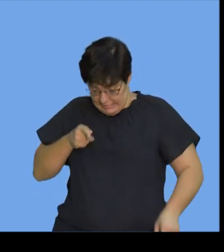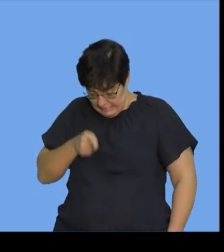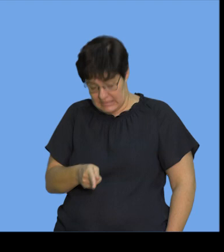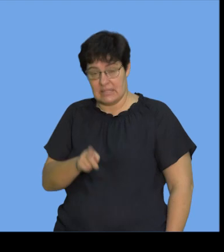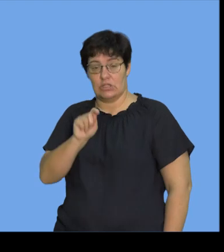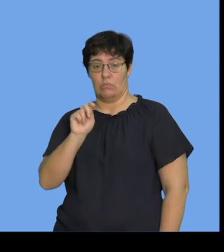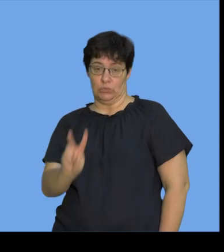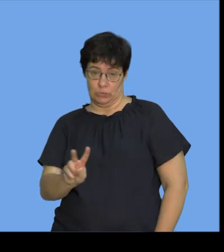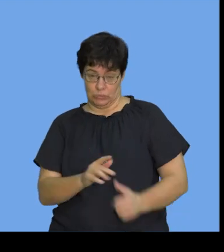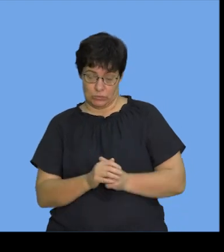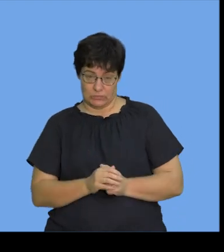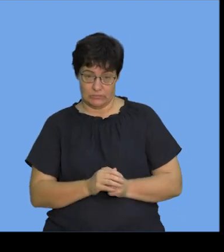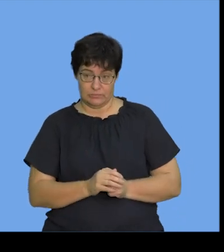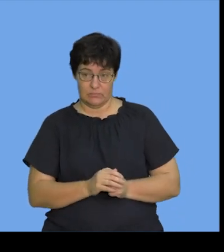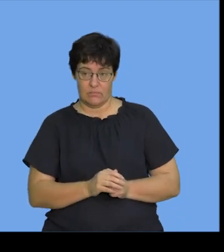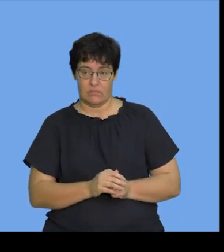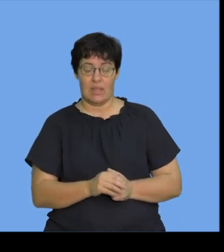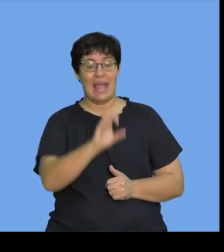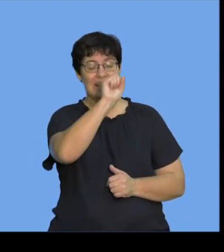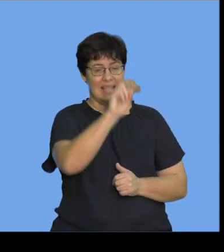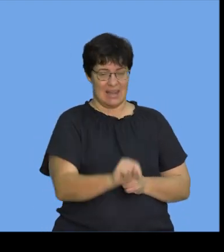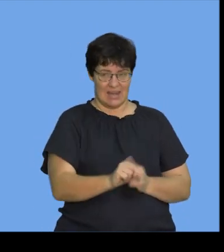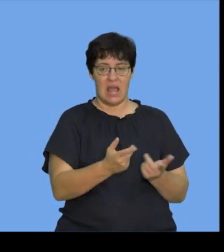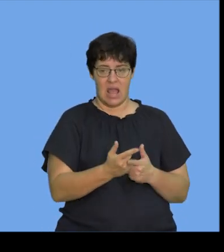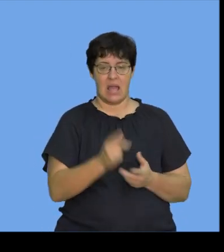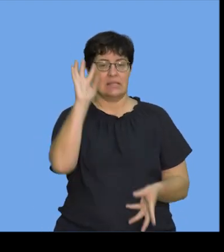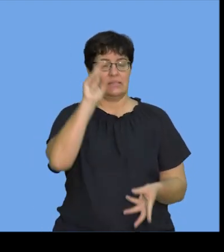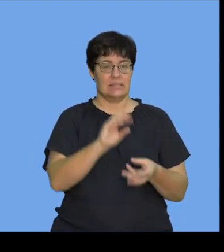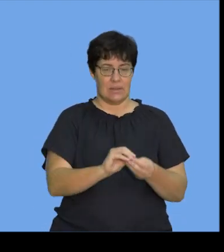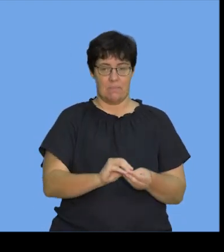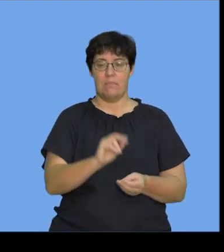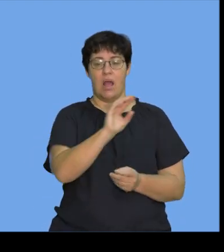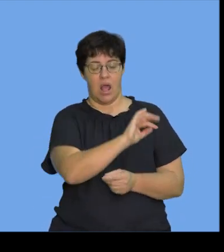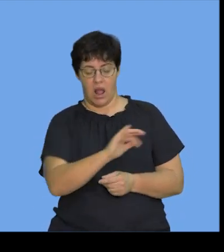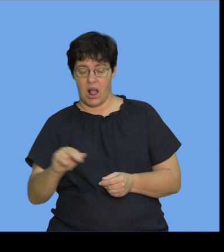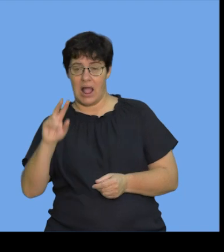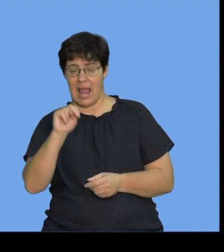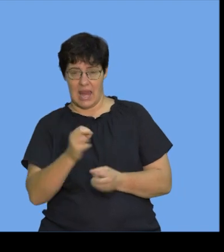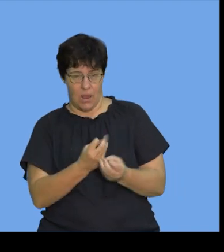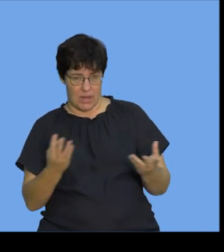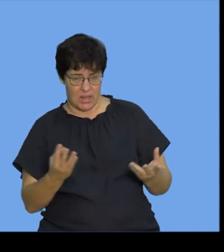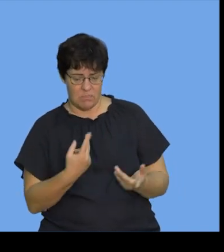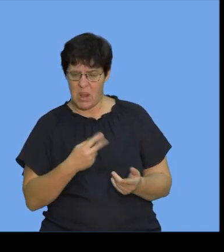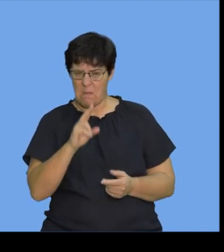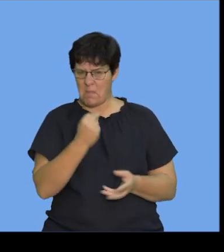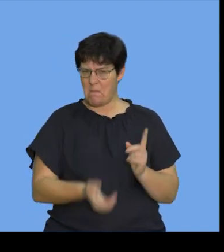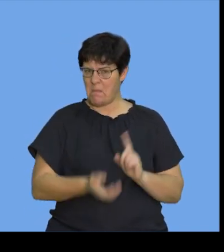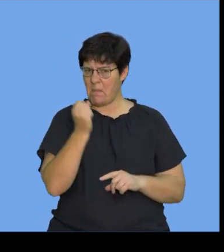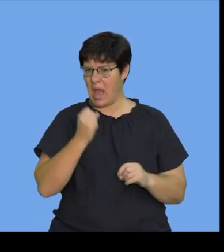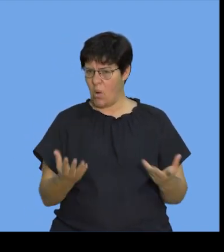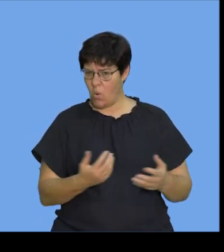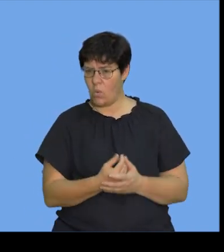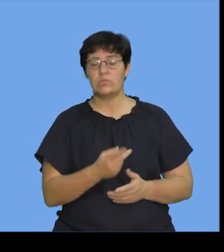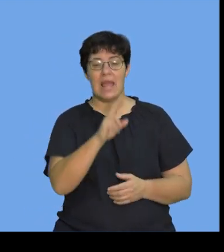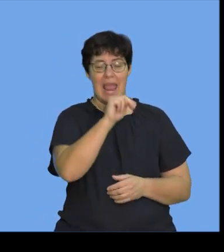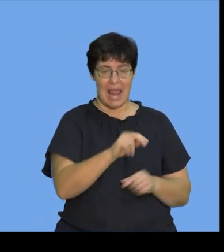means. Now, Sn, as I said, will be the sum of the n terms. How do I find the n terms? It will be